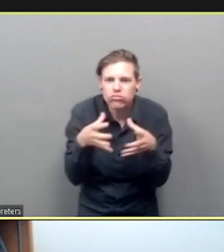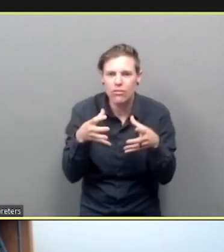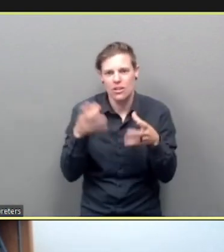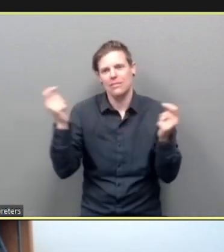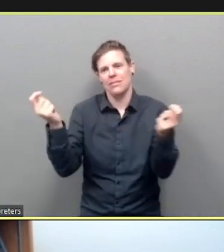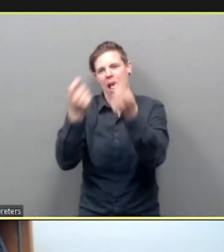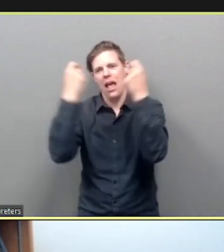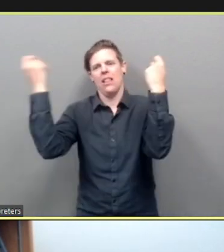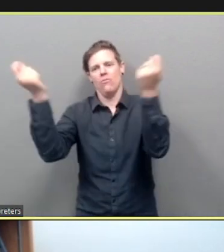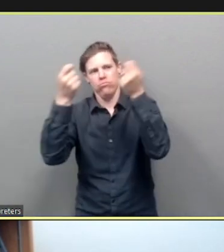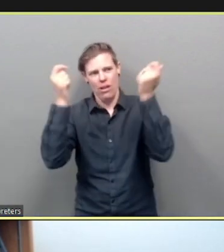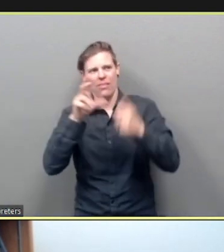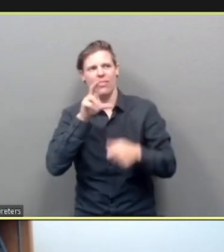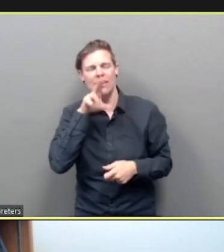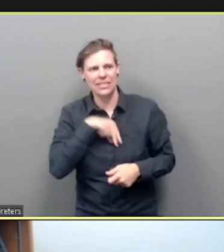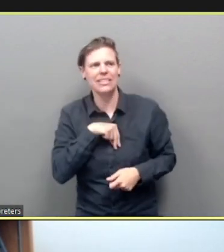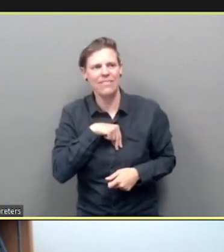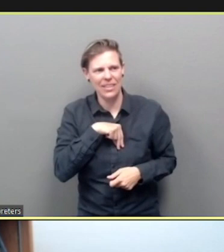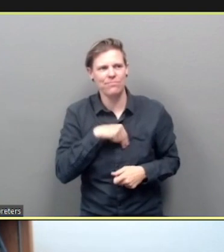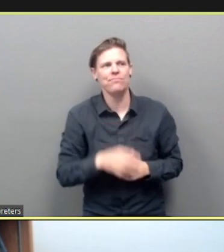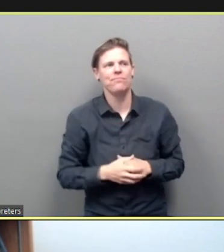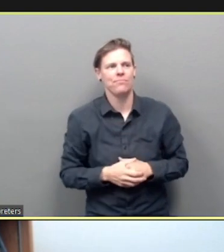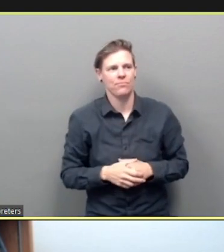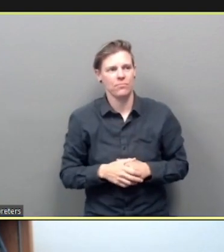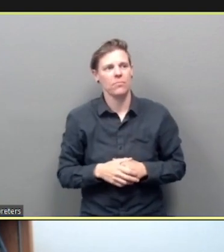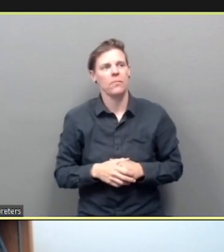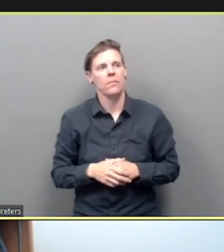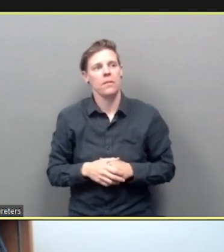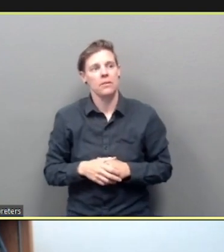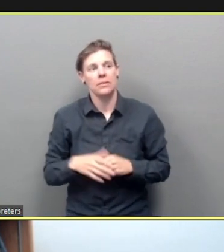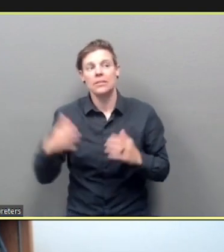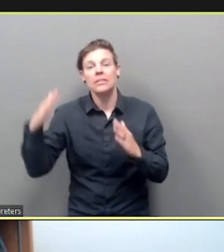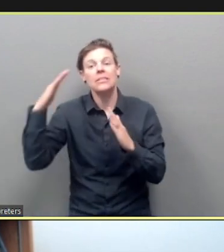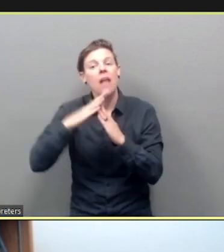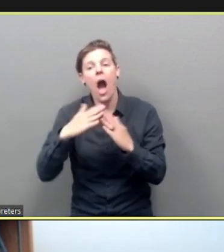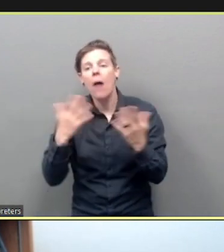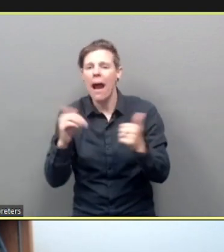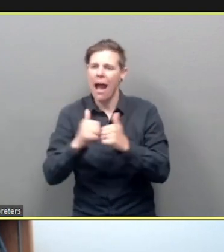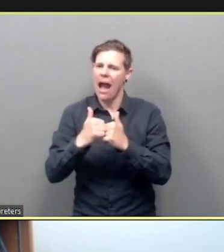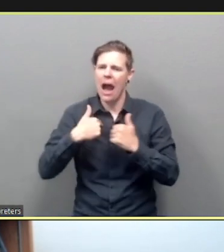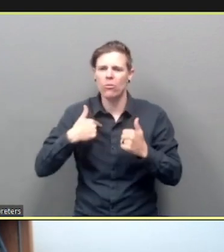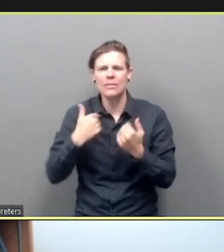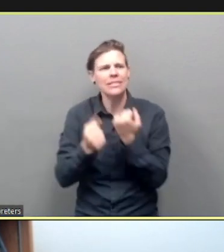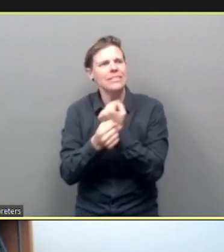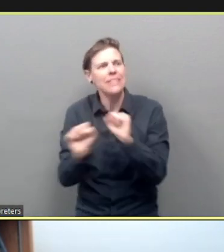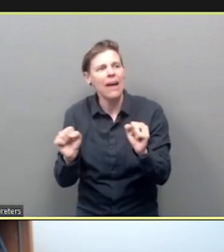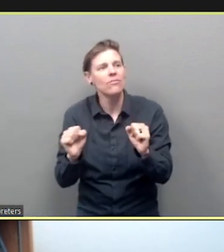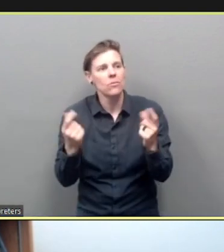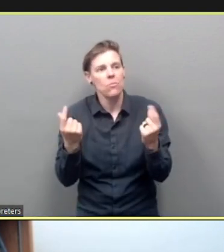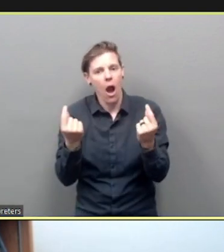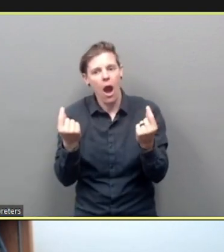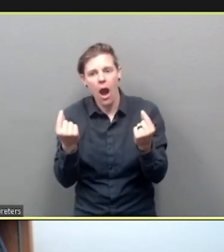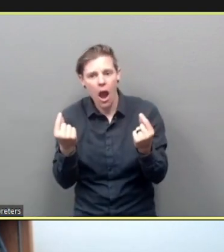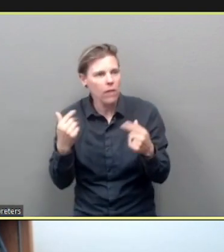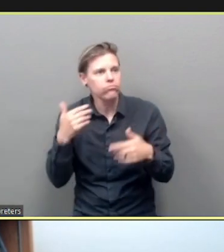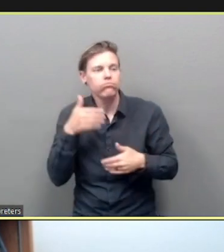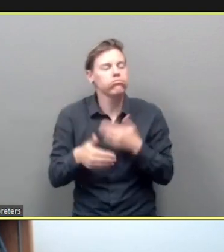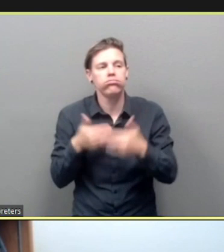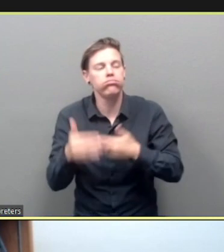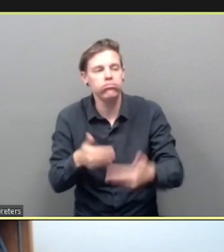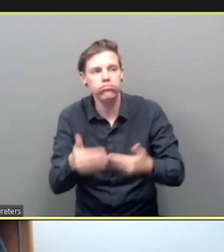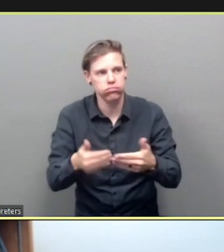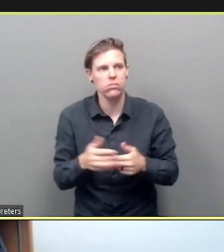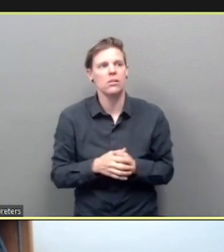ones. The absolutely best way to make the holidays safer is to protect